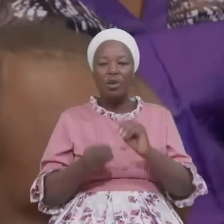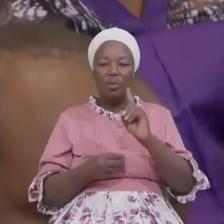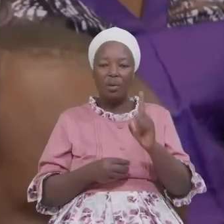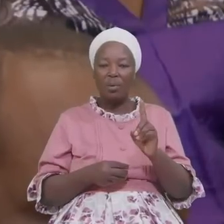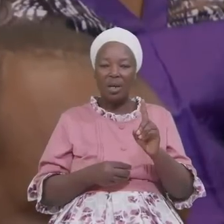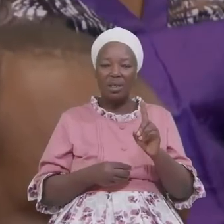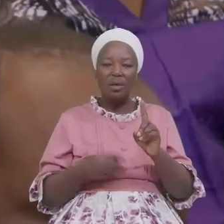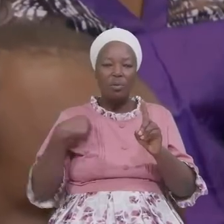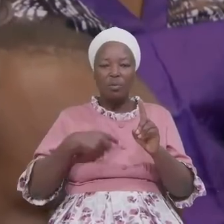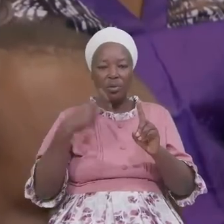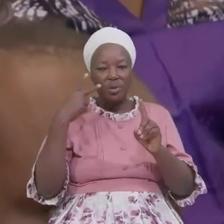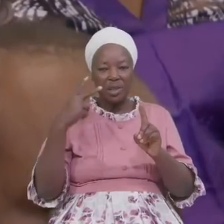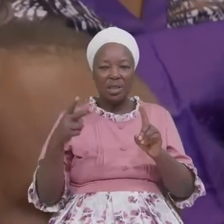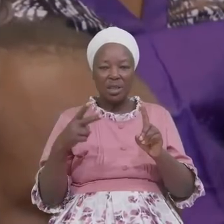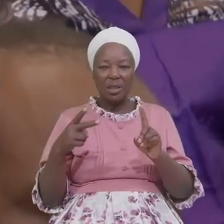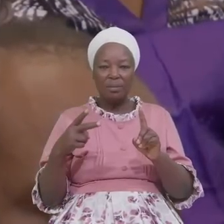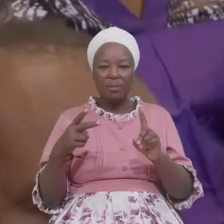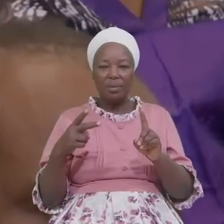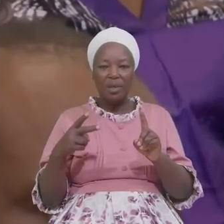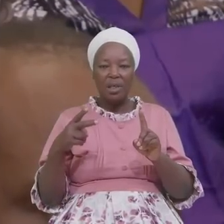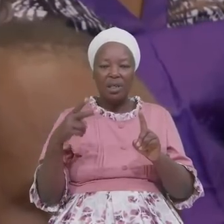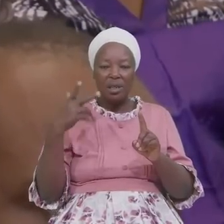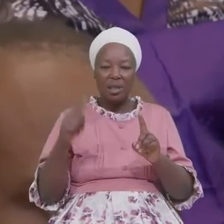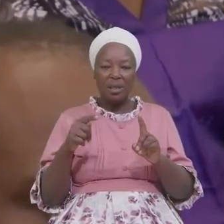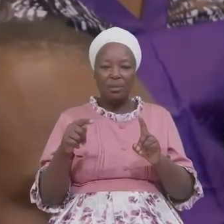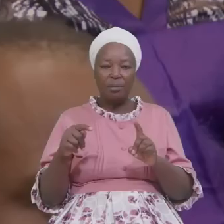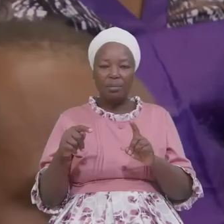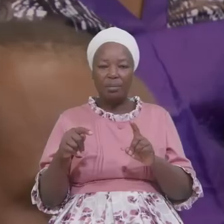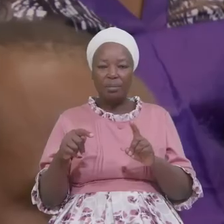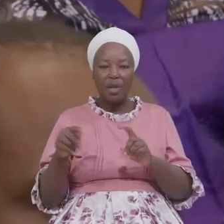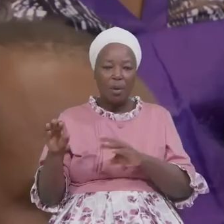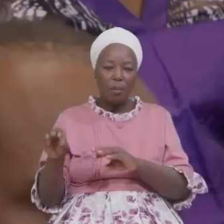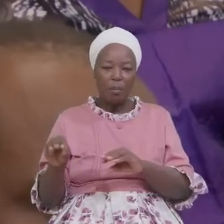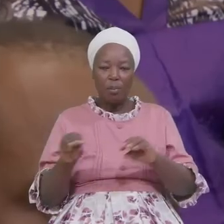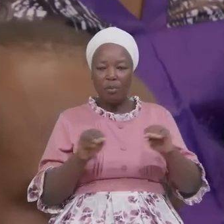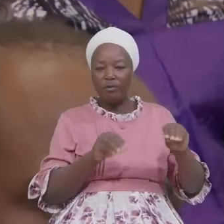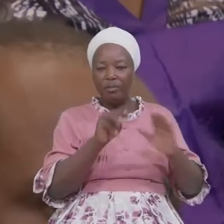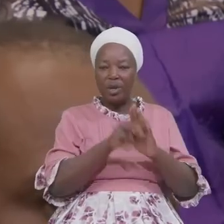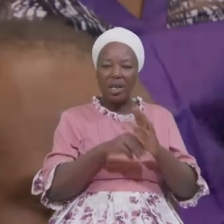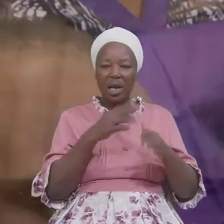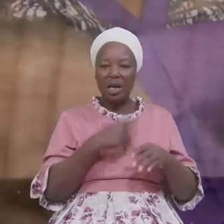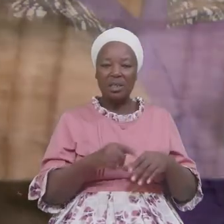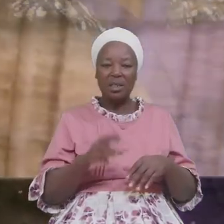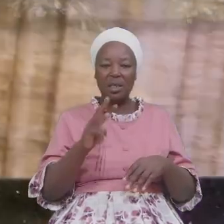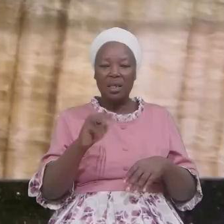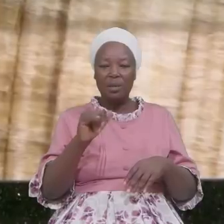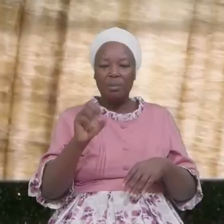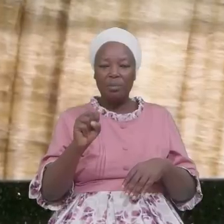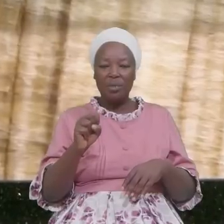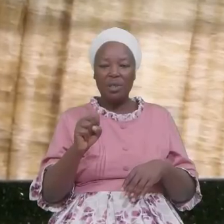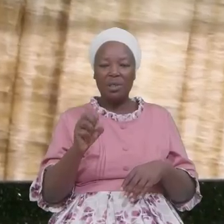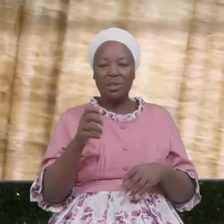we look at the movement and mismanagement of Israel